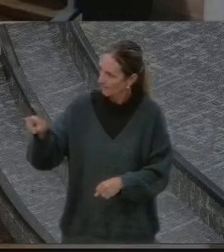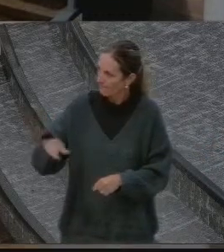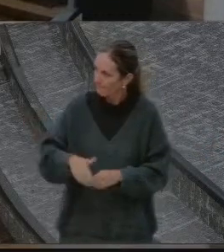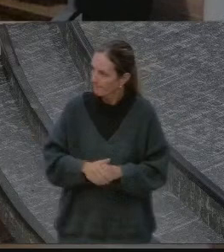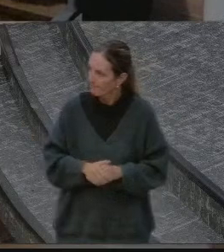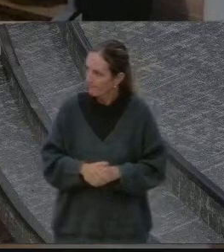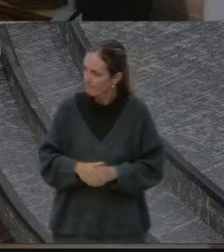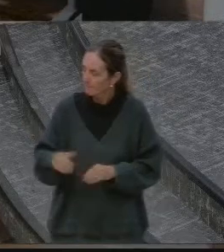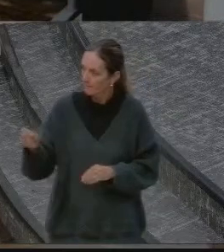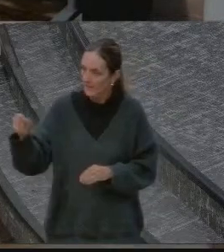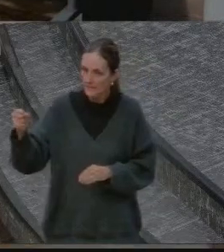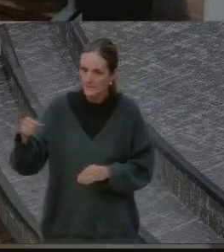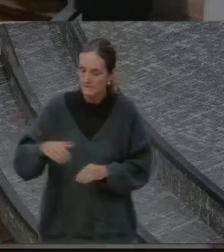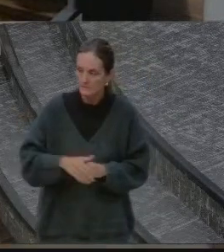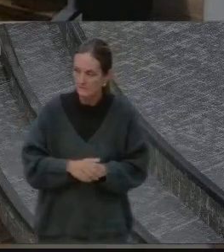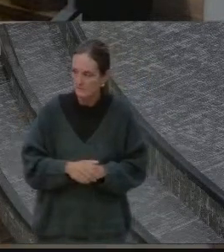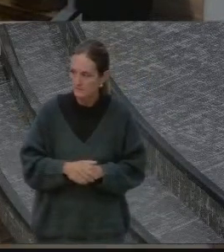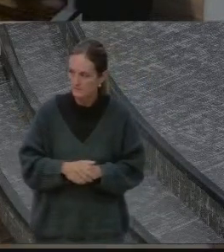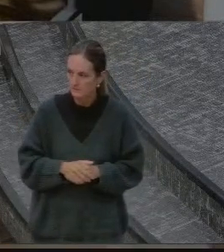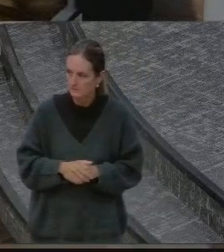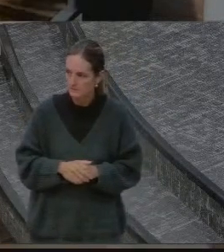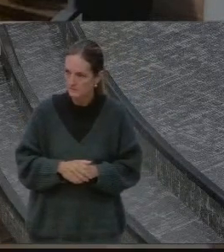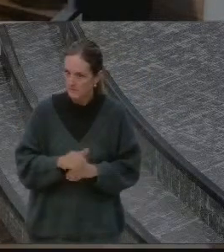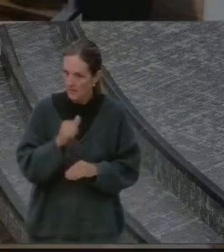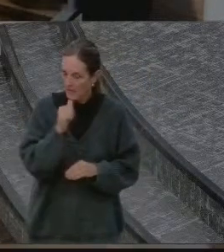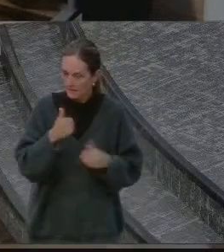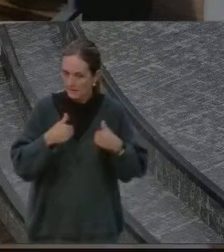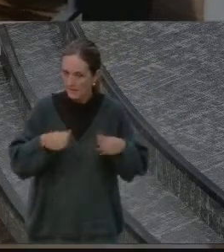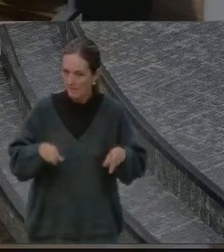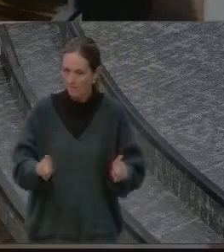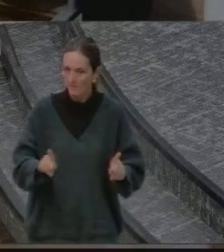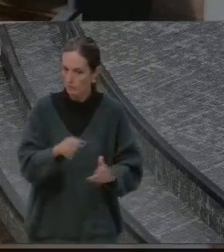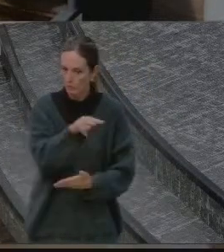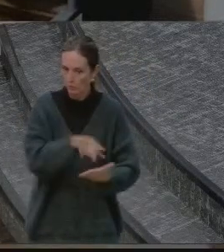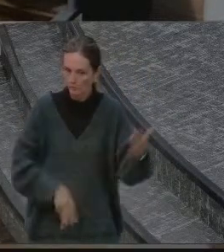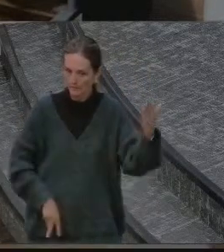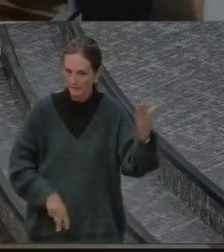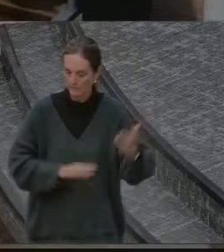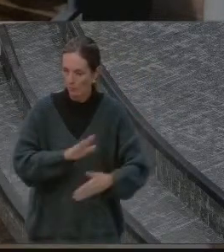What's, I didn't get a Miss- chance to read through everything. What's this one for?